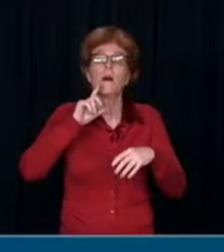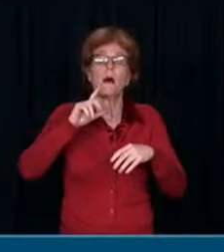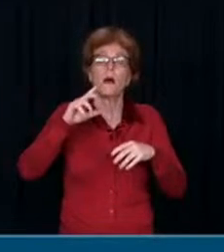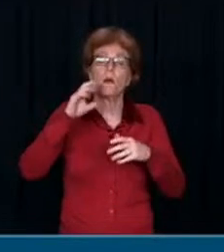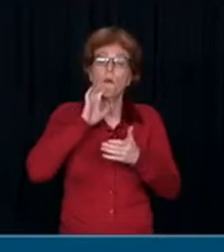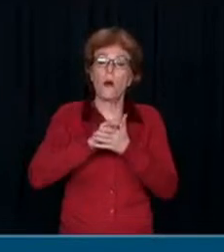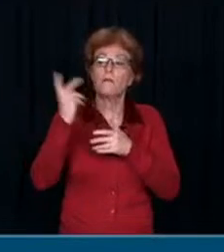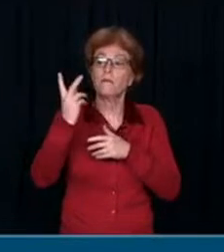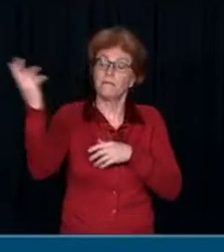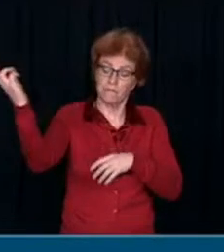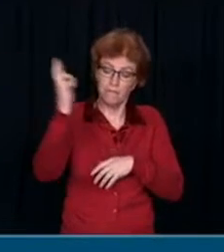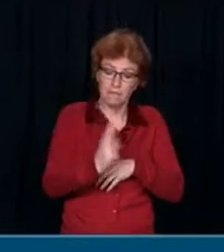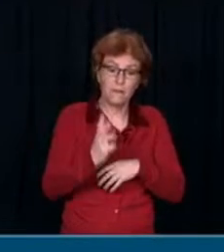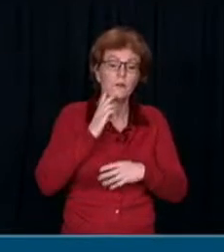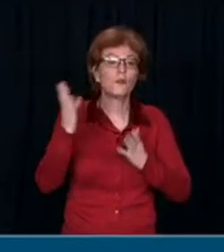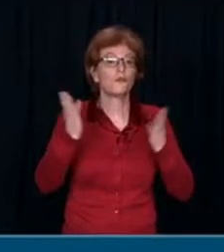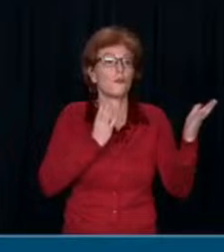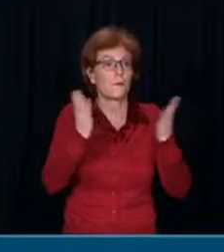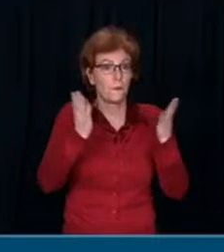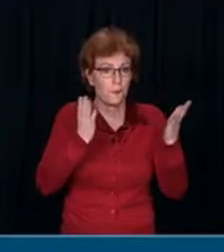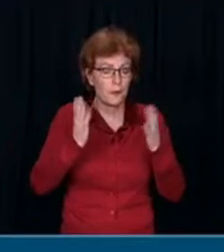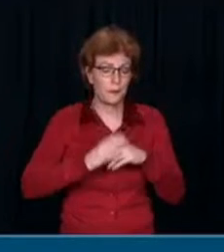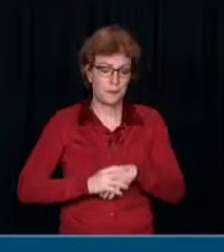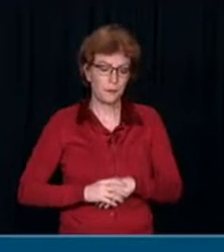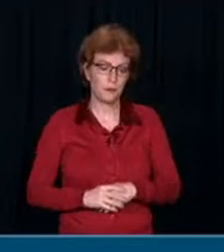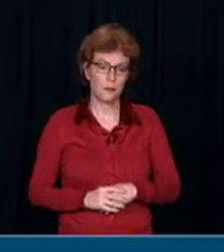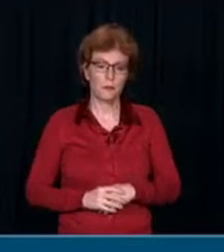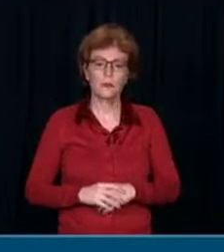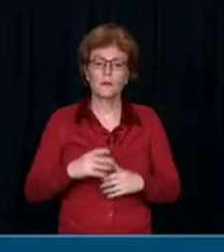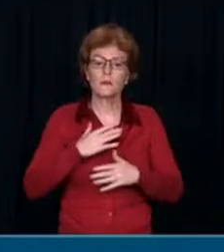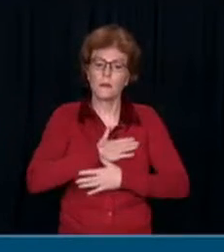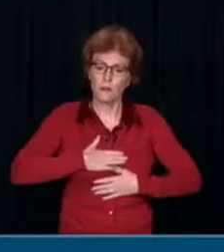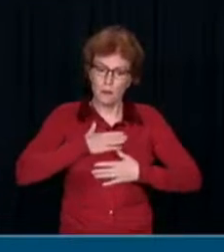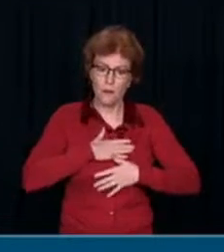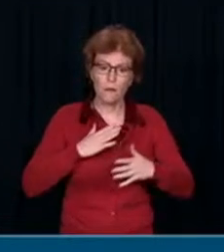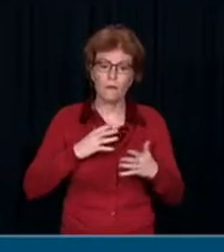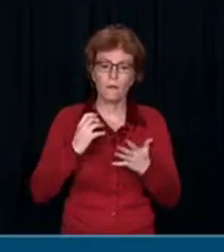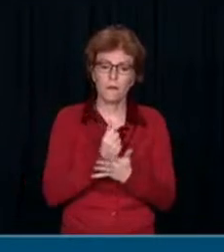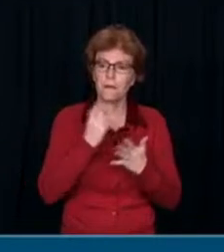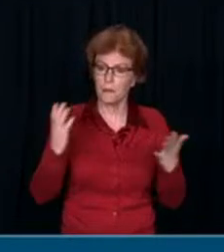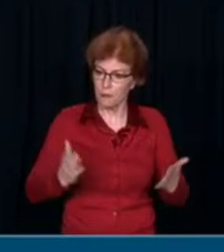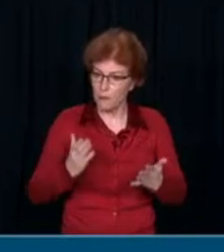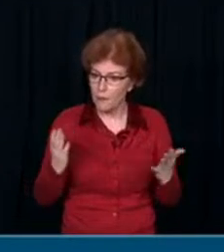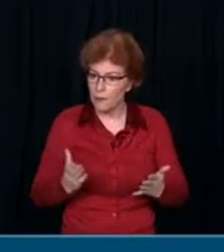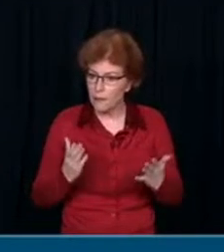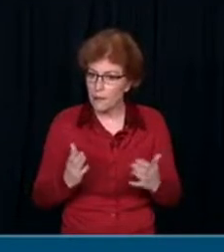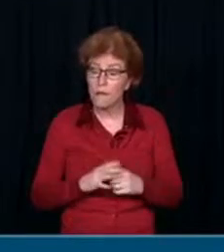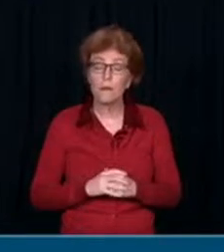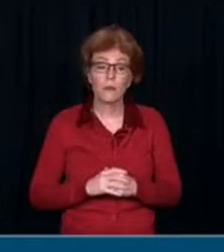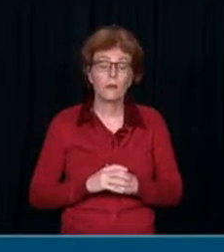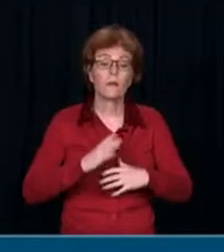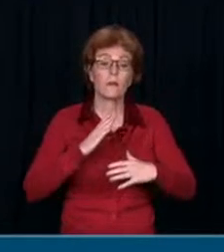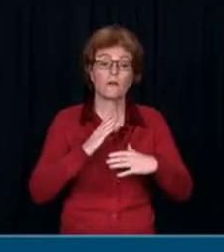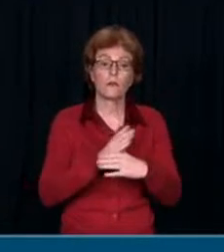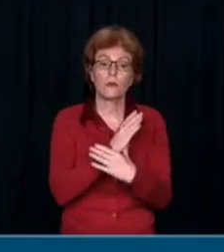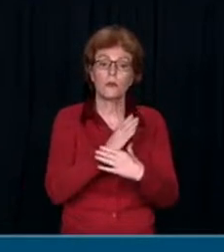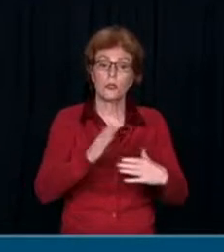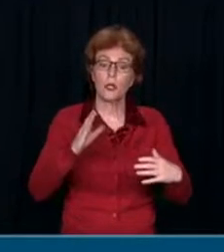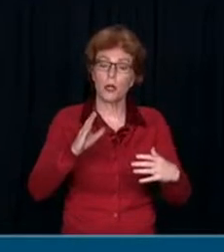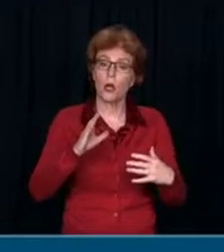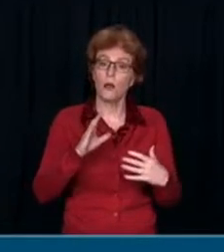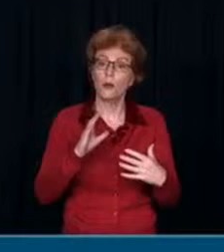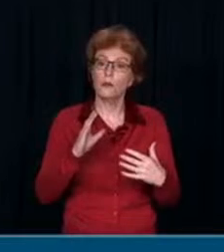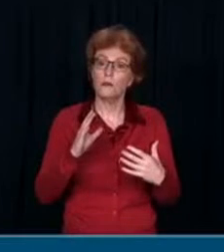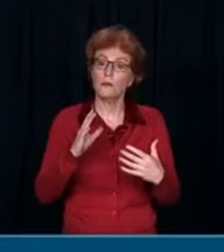home to be of service. And I appreciate the opportunity to be here and to share, some